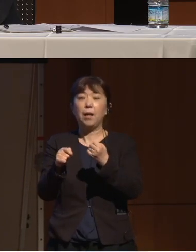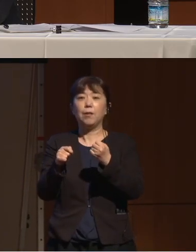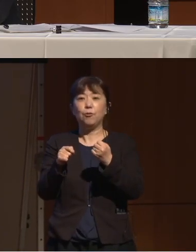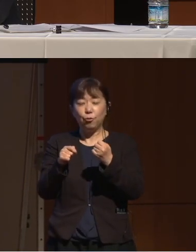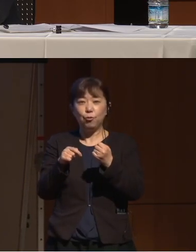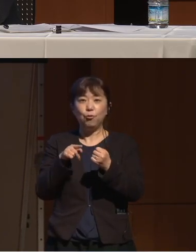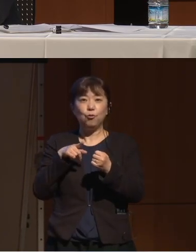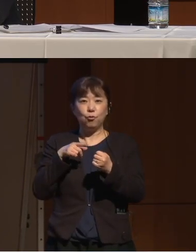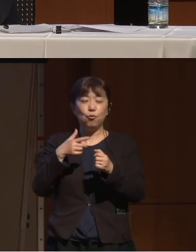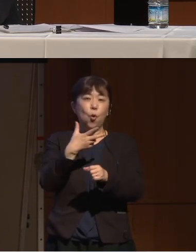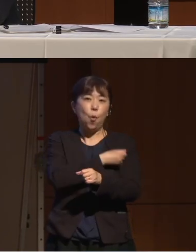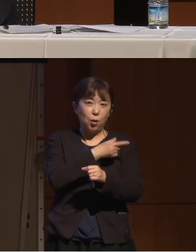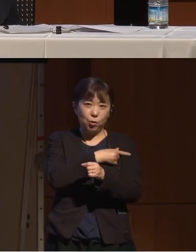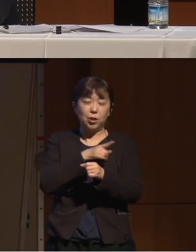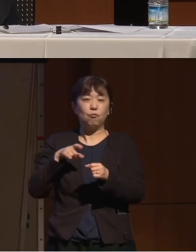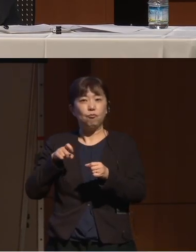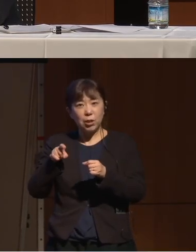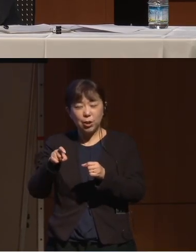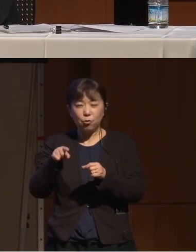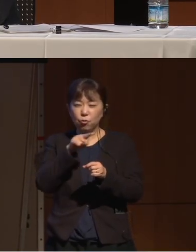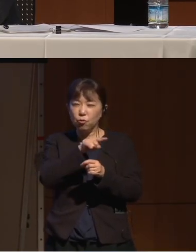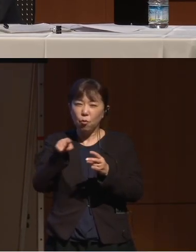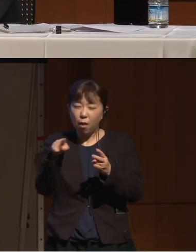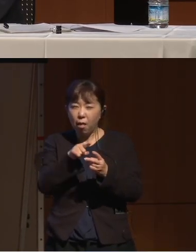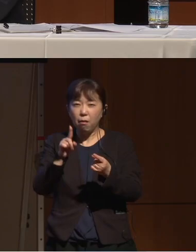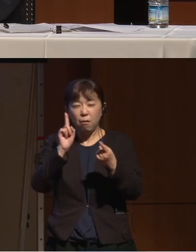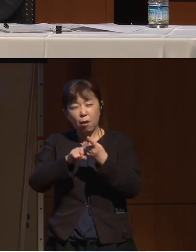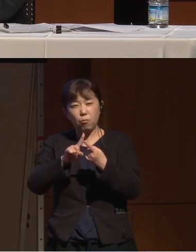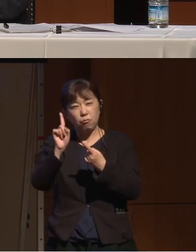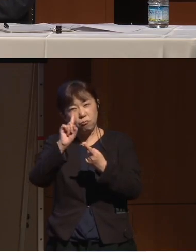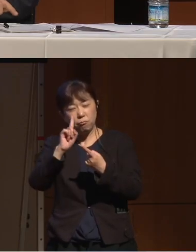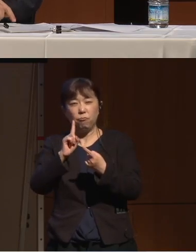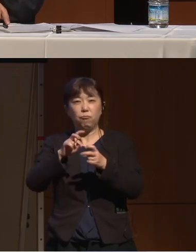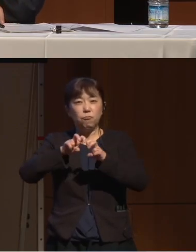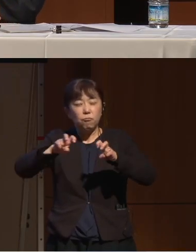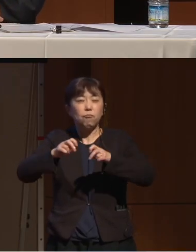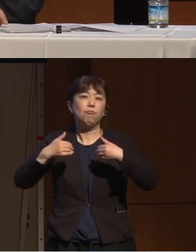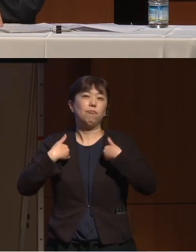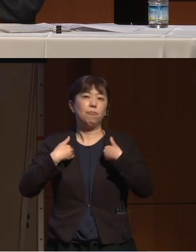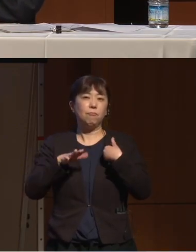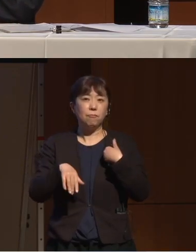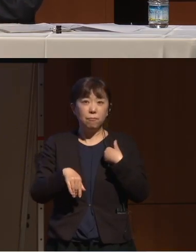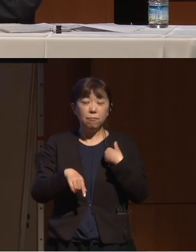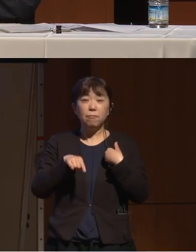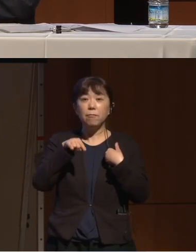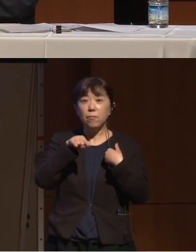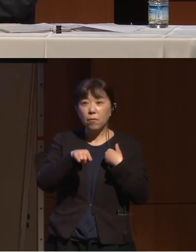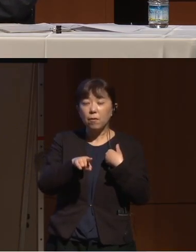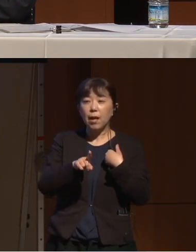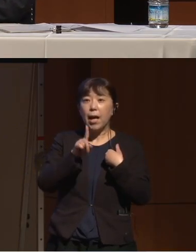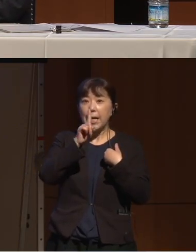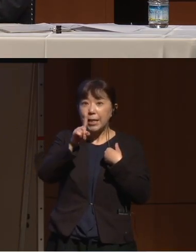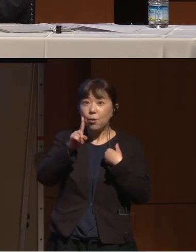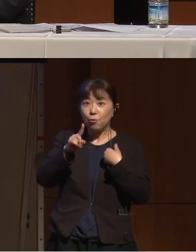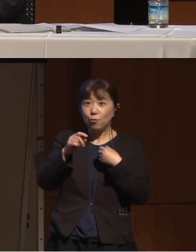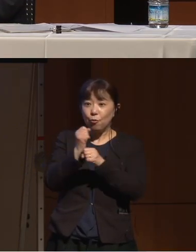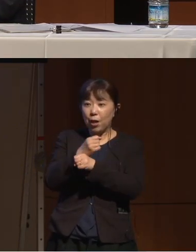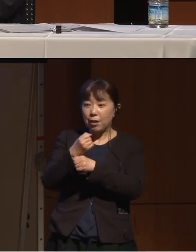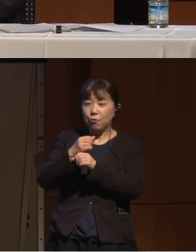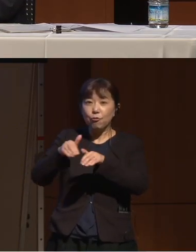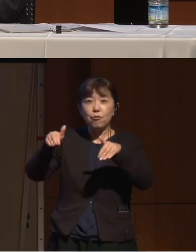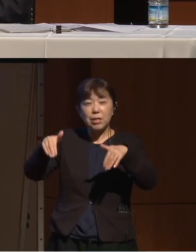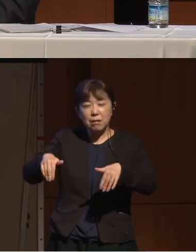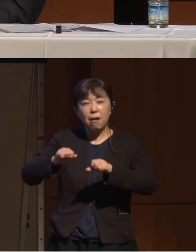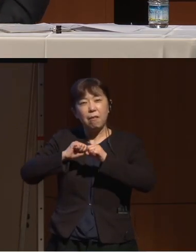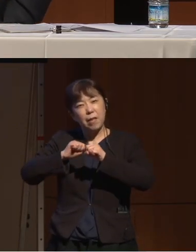and that task is simply too large for any single institution to undertake. But